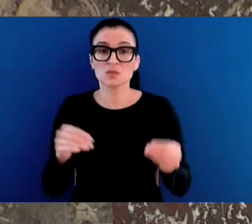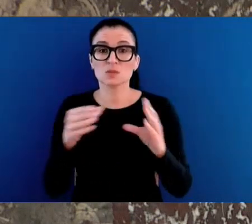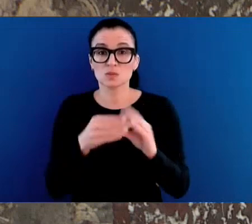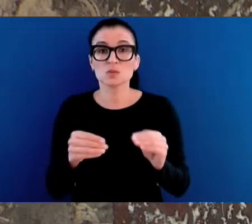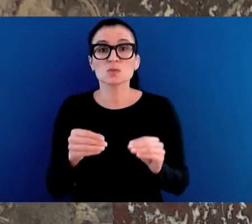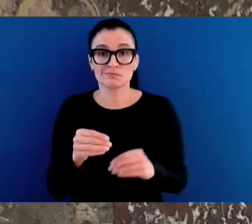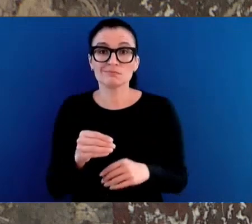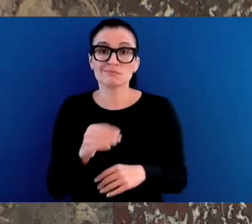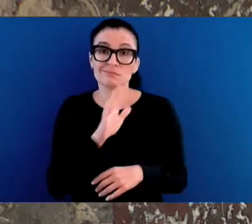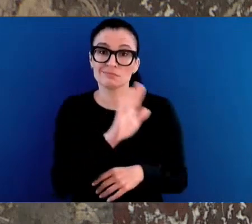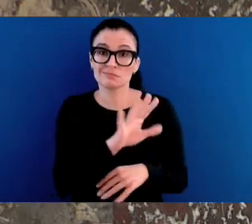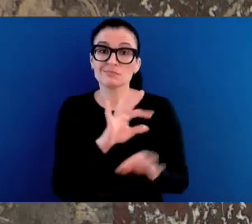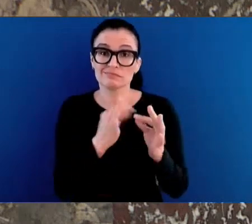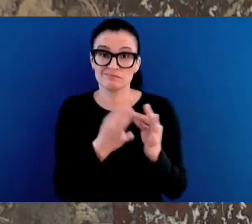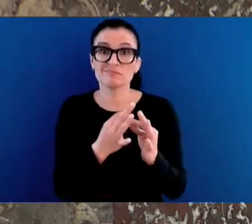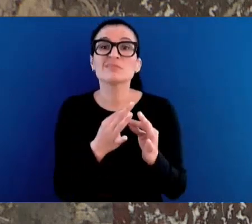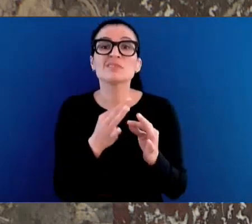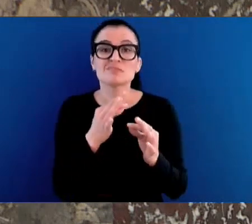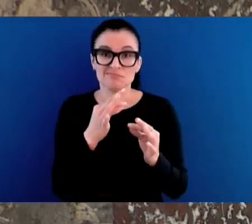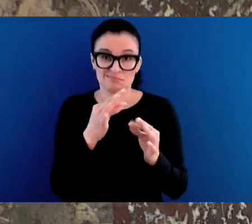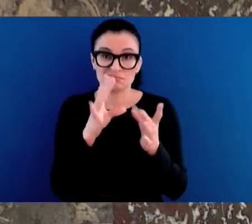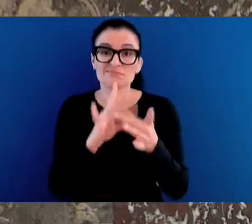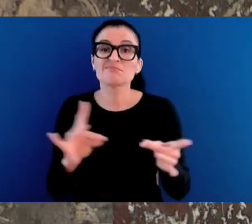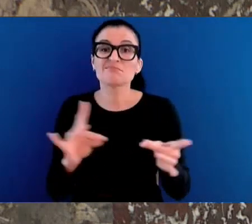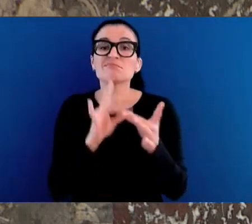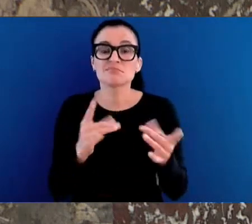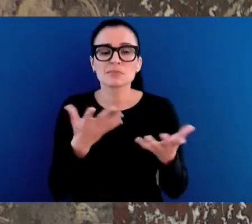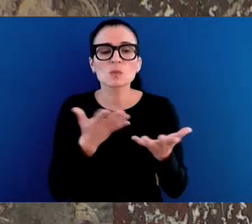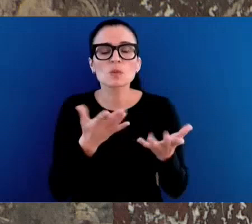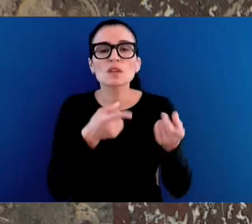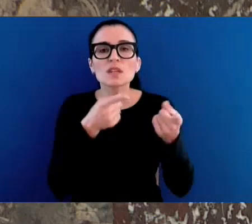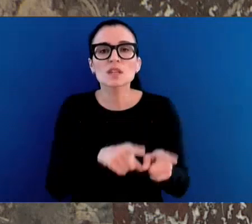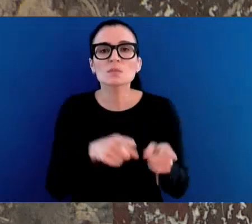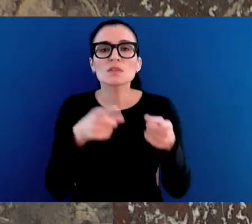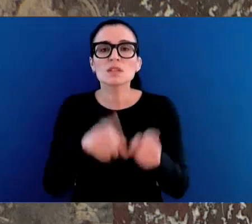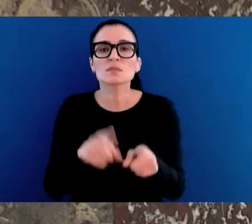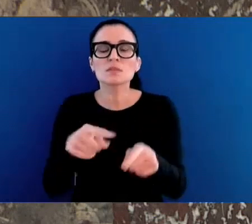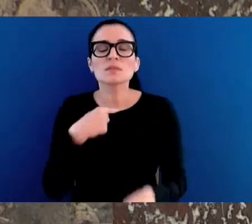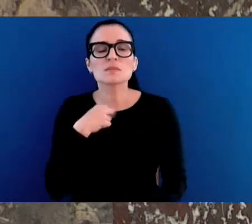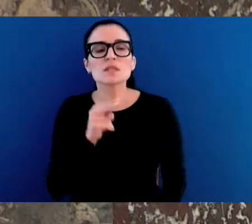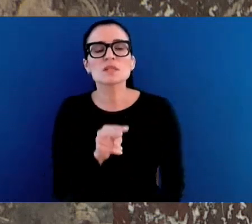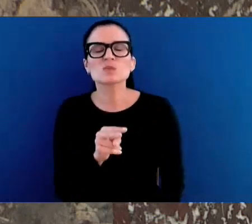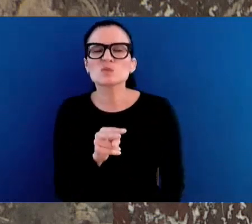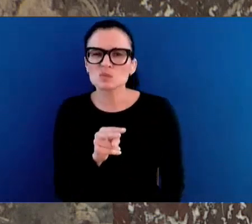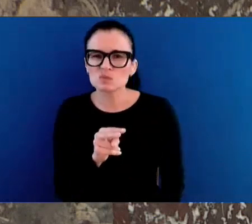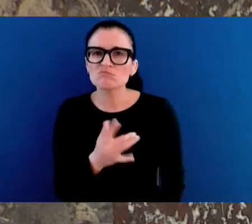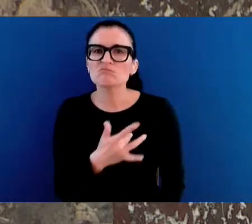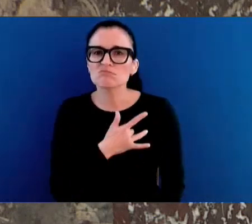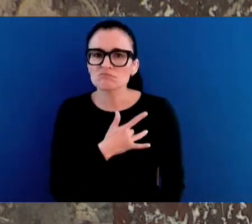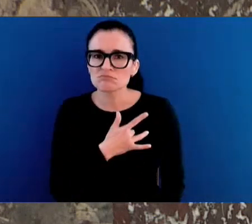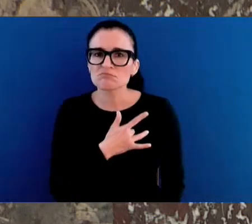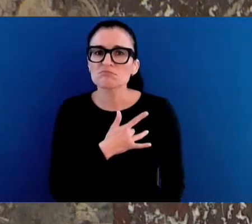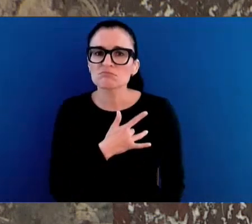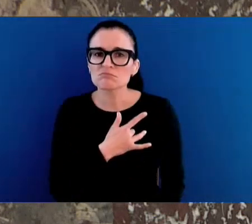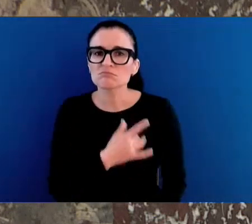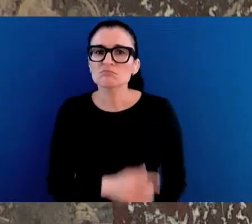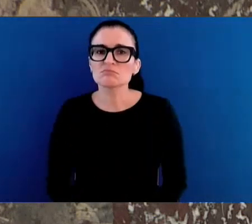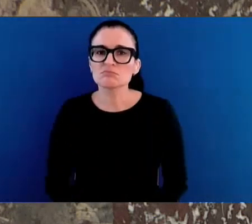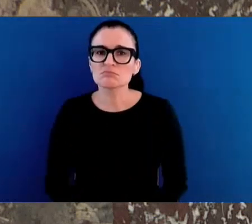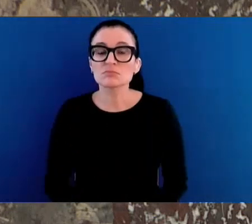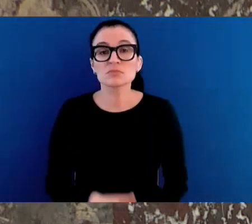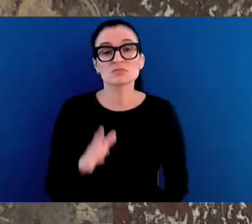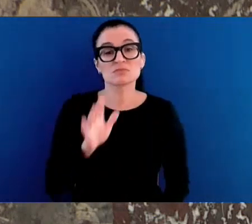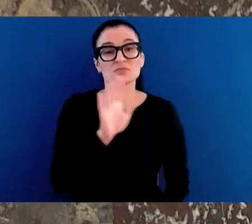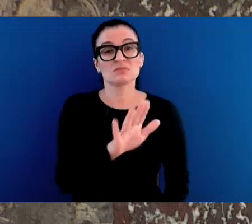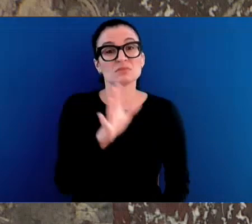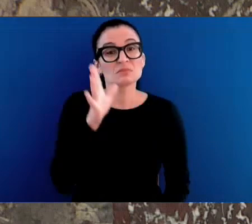And they have the 911 call, which they've listened to, which I can't even imagine what that would be